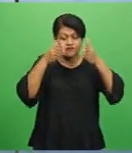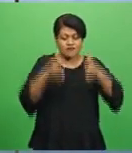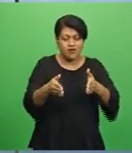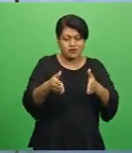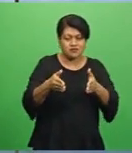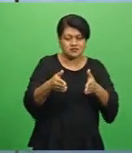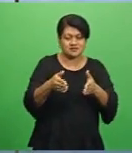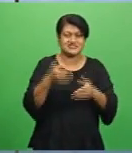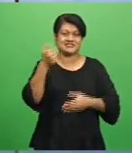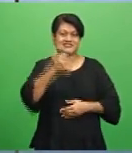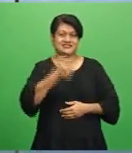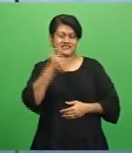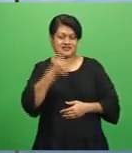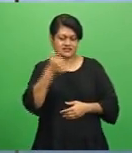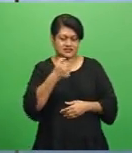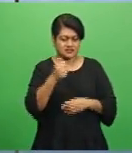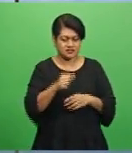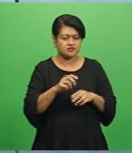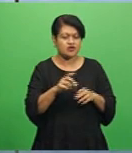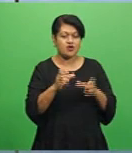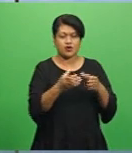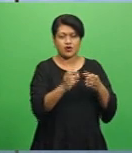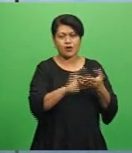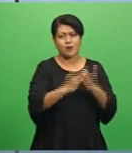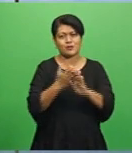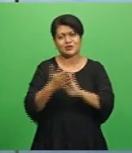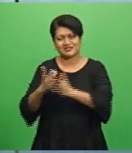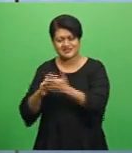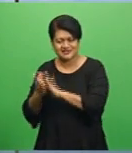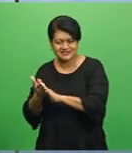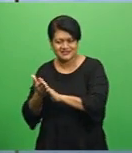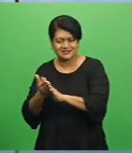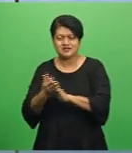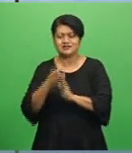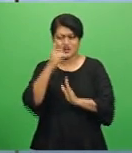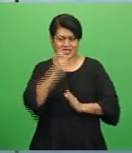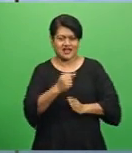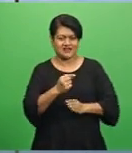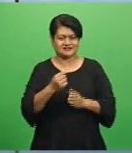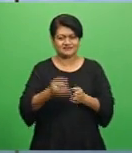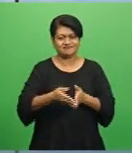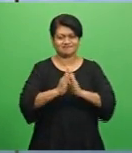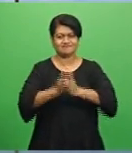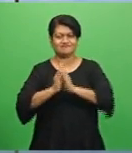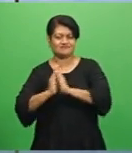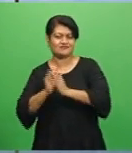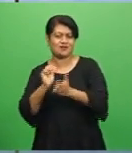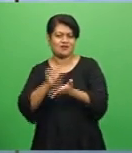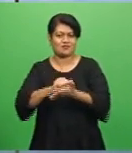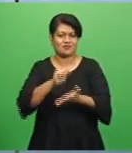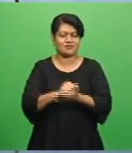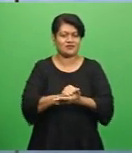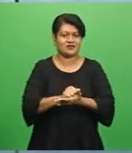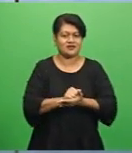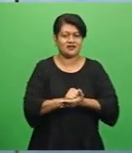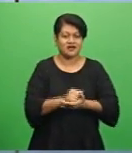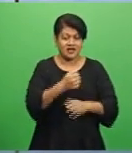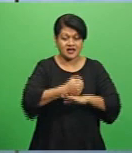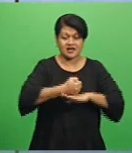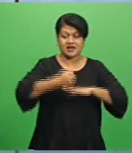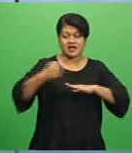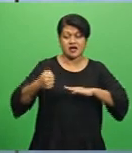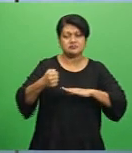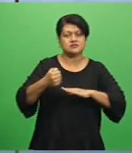rural communities to get back on track with a sustainable livelihood. The government is expected to announce a recovery